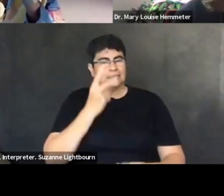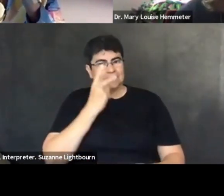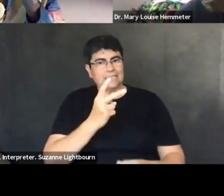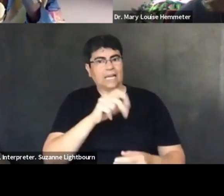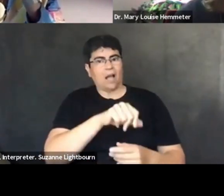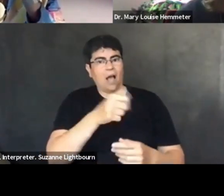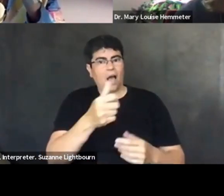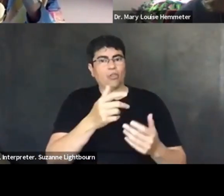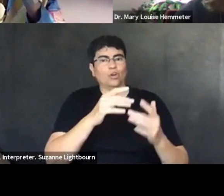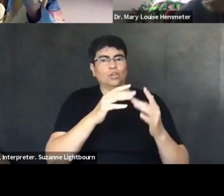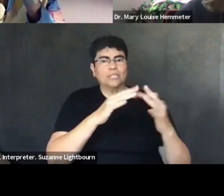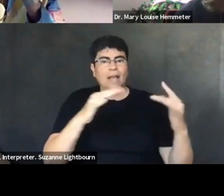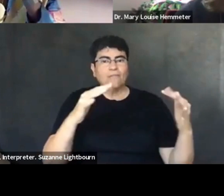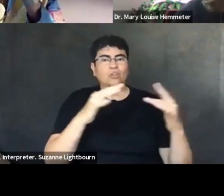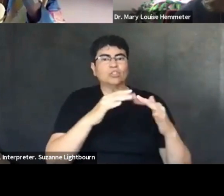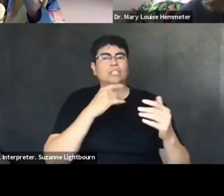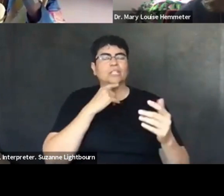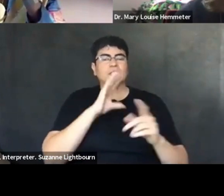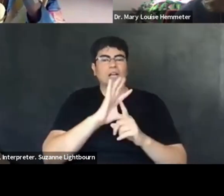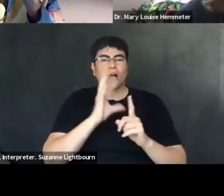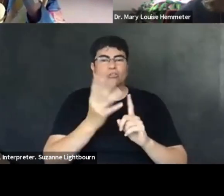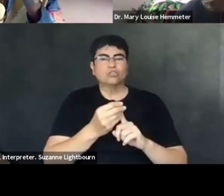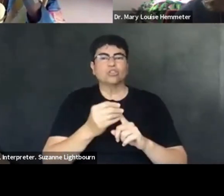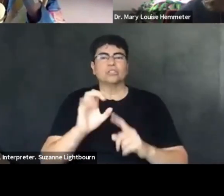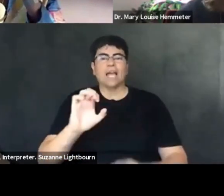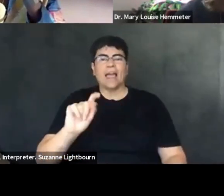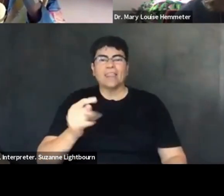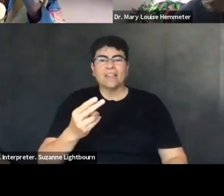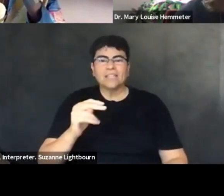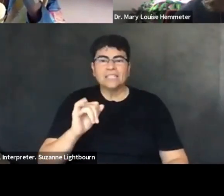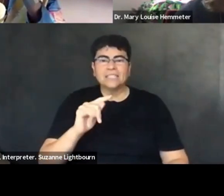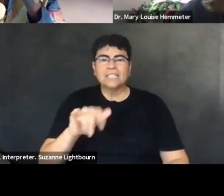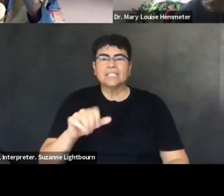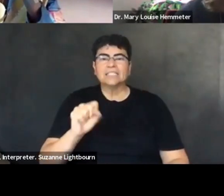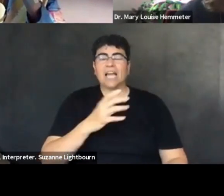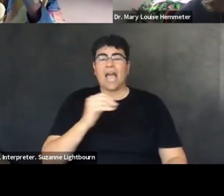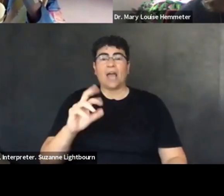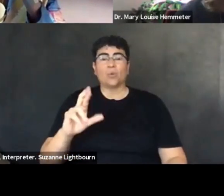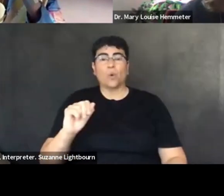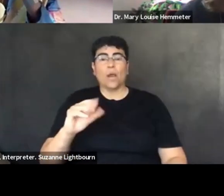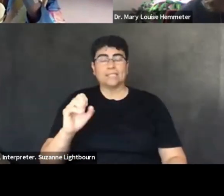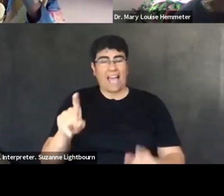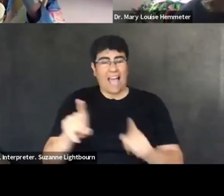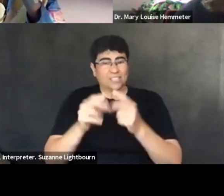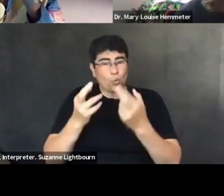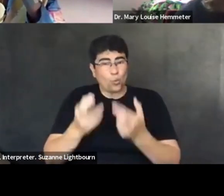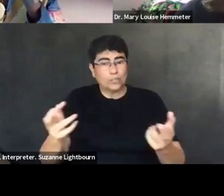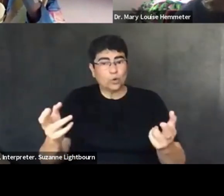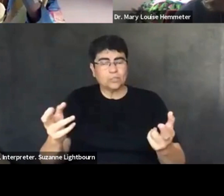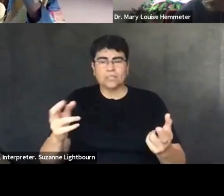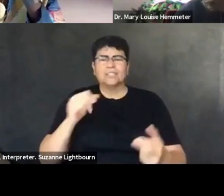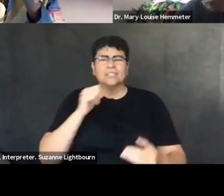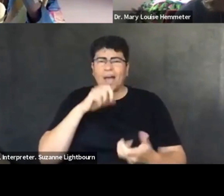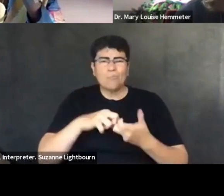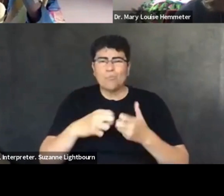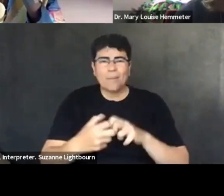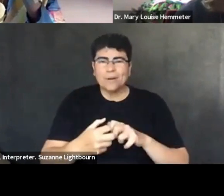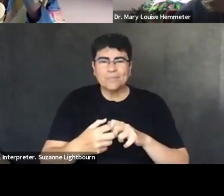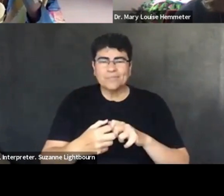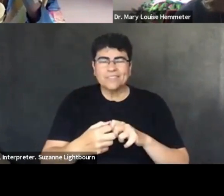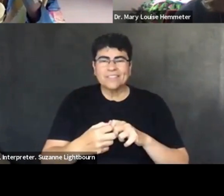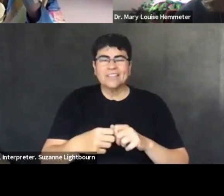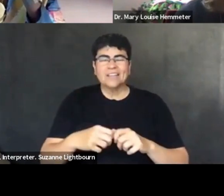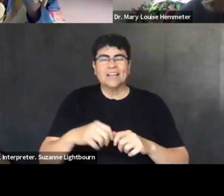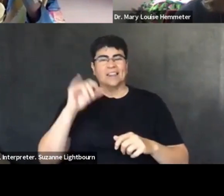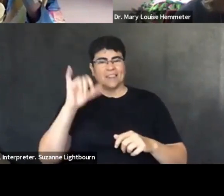other diversities and cultures and ethnicities and race as resources instead of problems. So those are sort of the things that